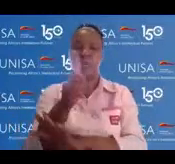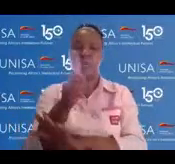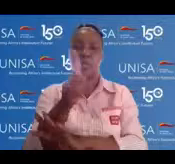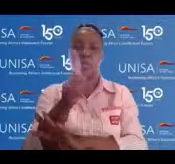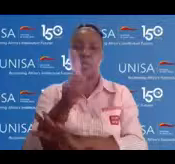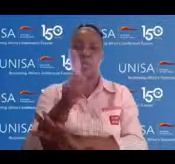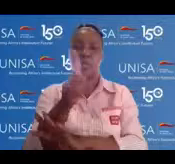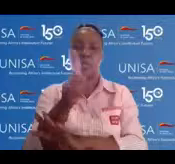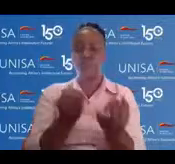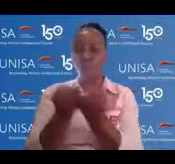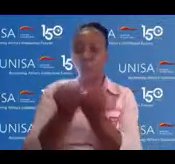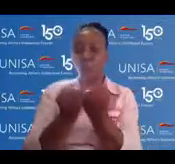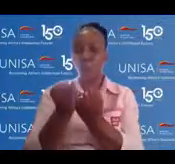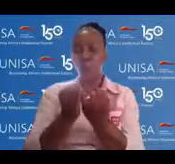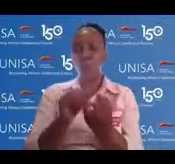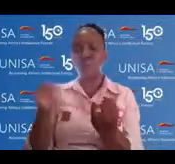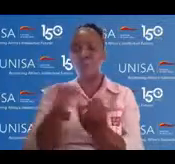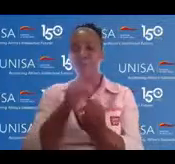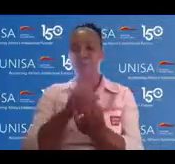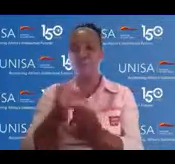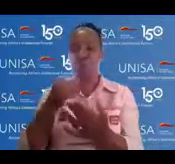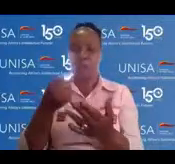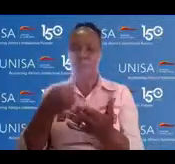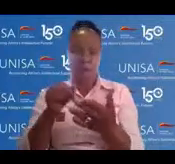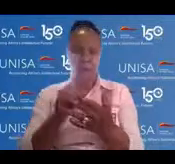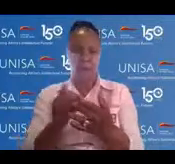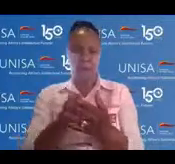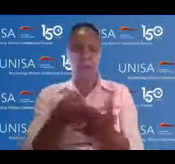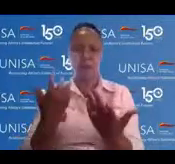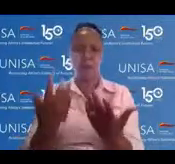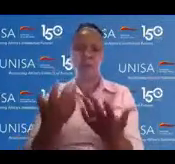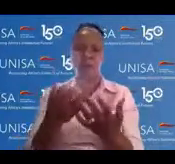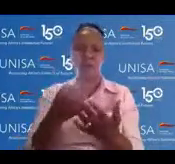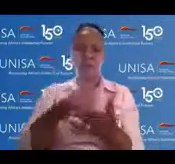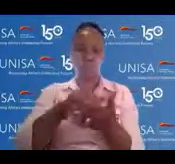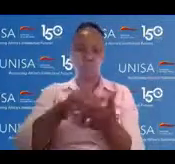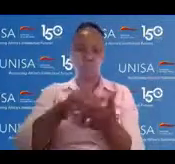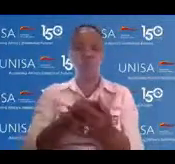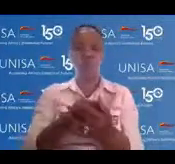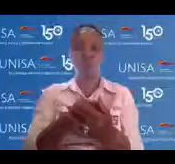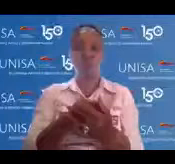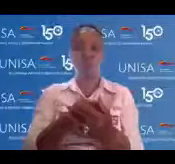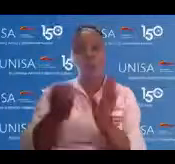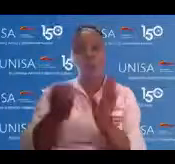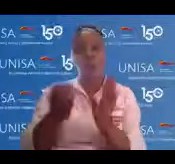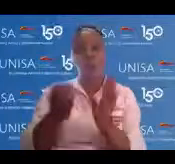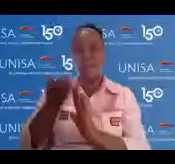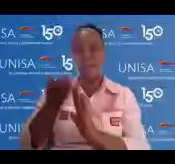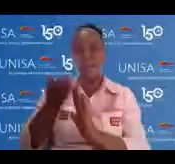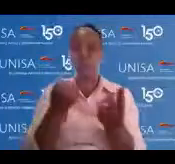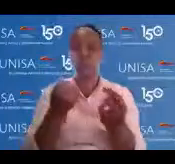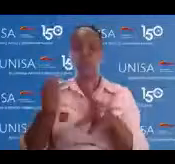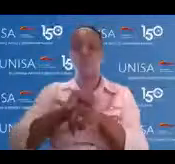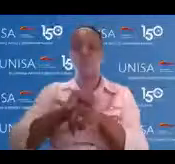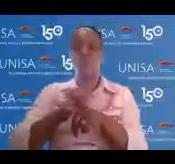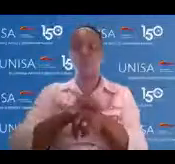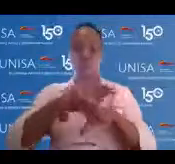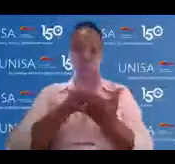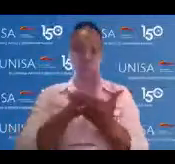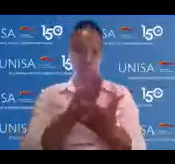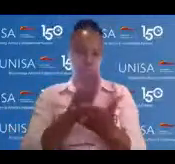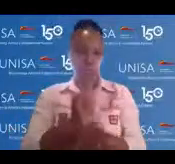version, the app will automatically ask you to update, and then you can do the demo. So we just want to make sure that your phone is